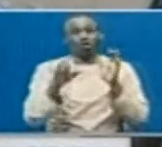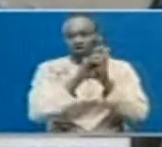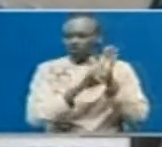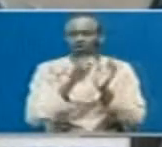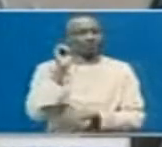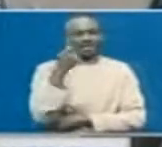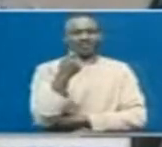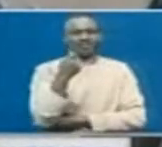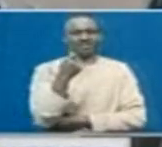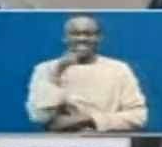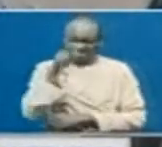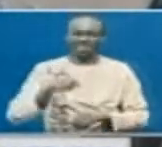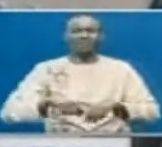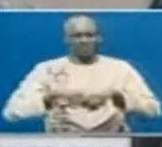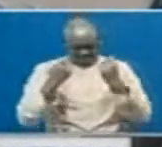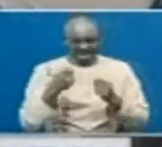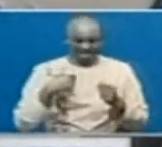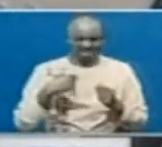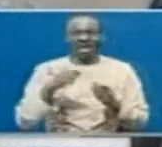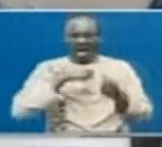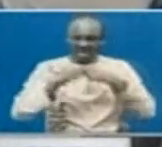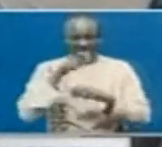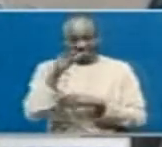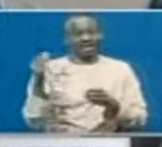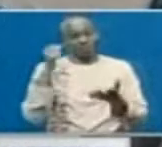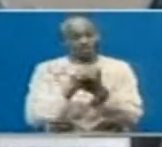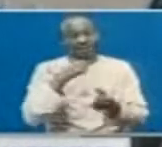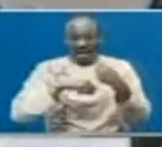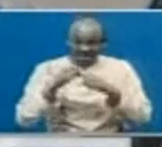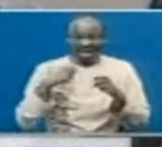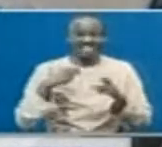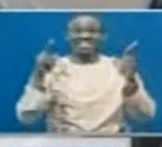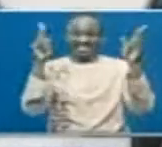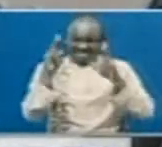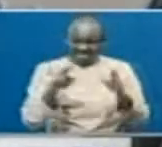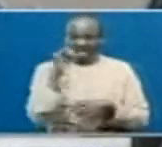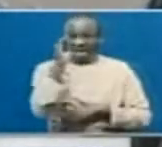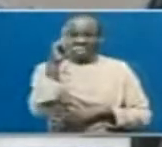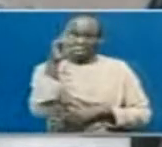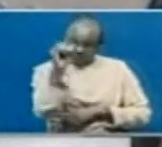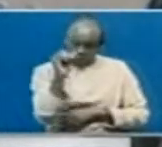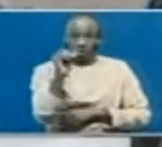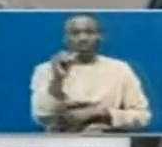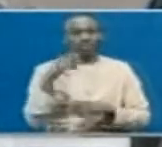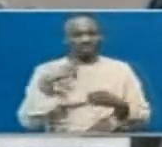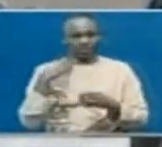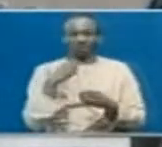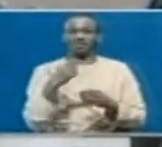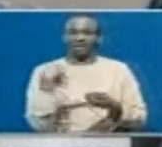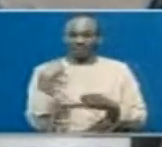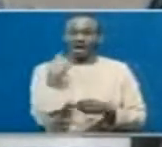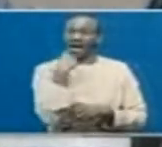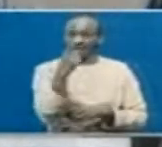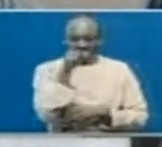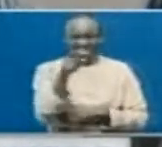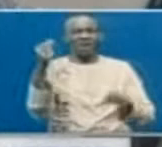Kenya, is a violation of Employment Act, and is a violation of the International Labour Organization Convention number 100.